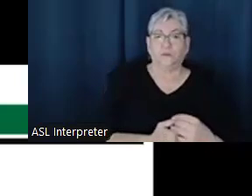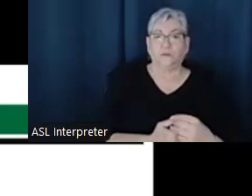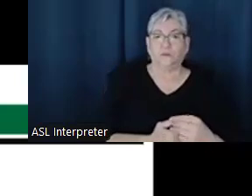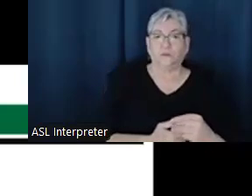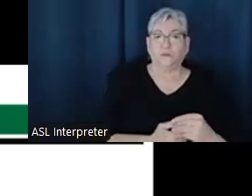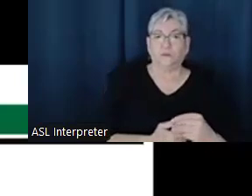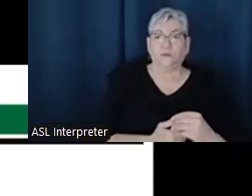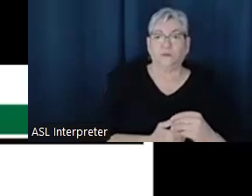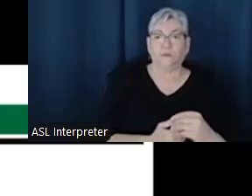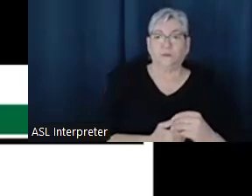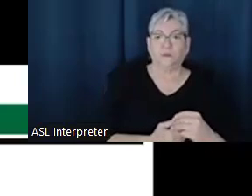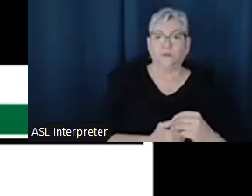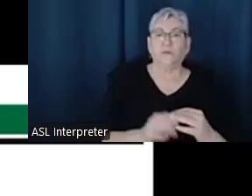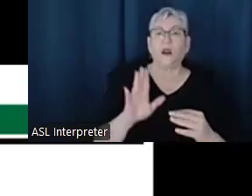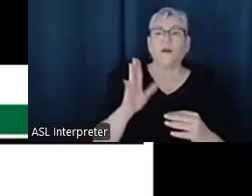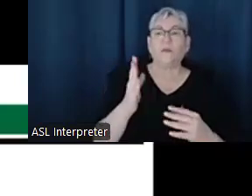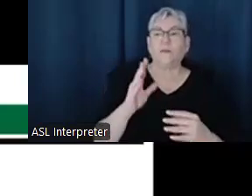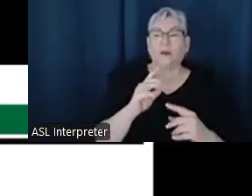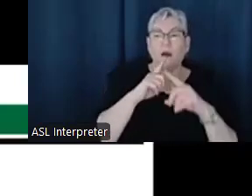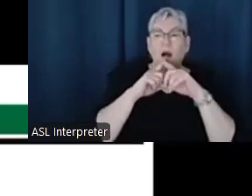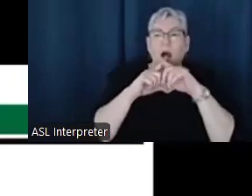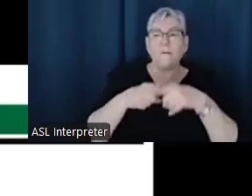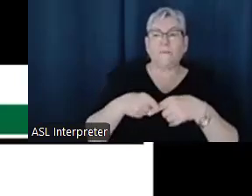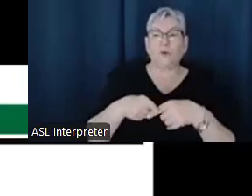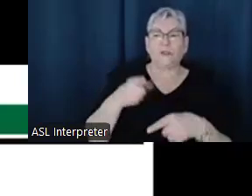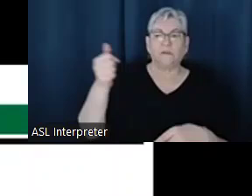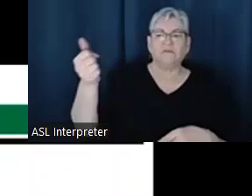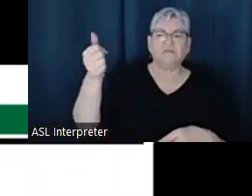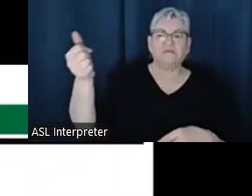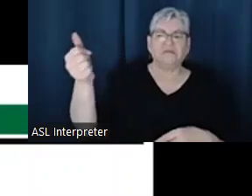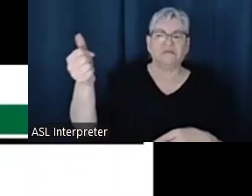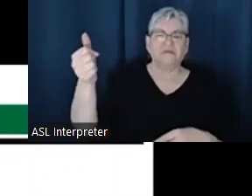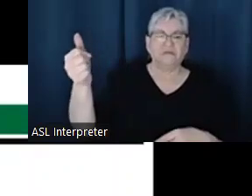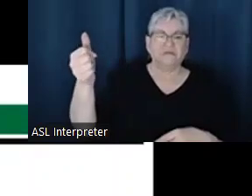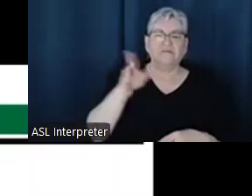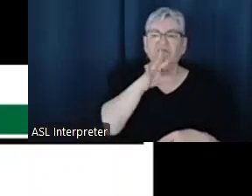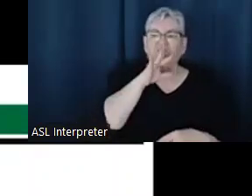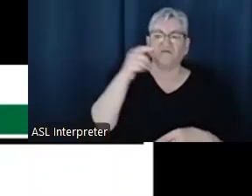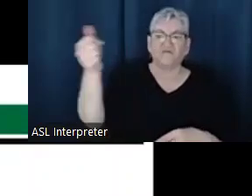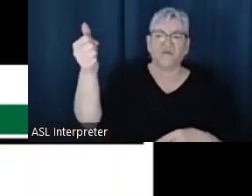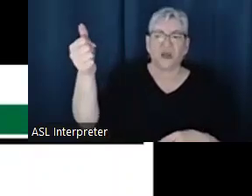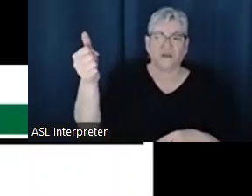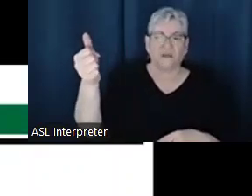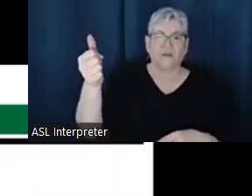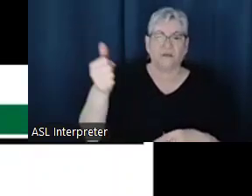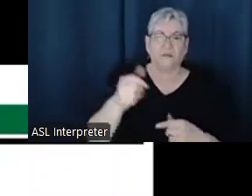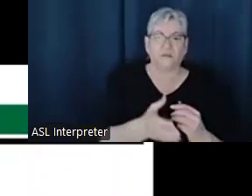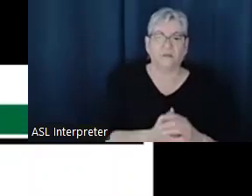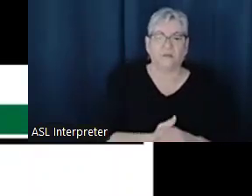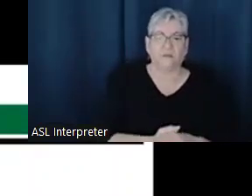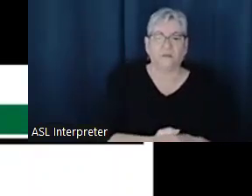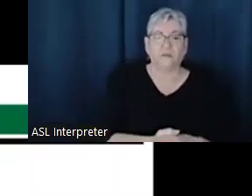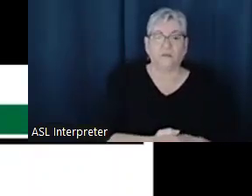Maybe we can unmute Kim and she can speak on that. Is that possible? That